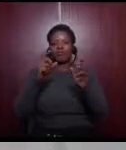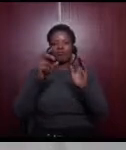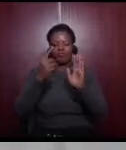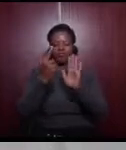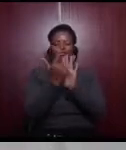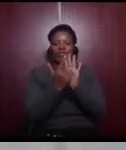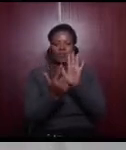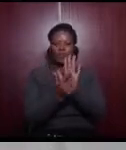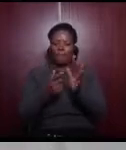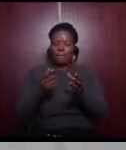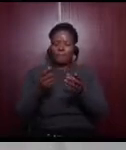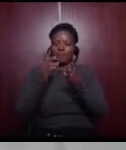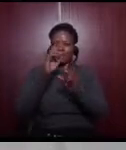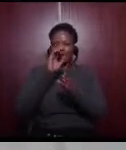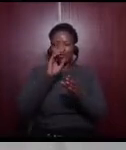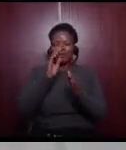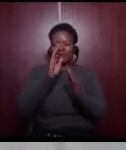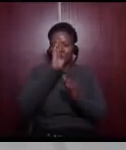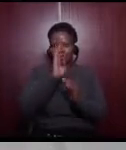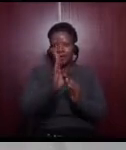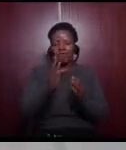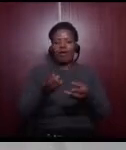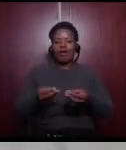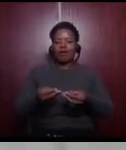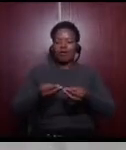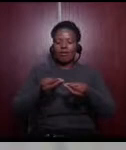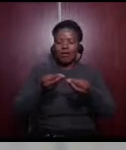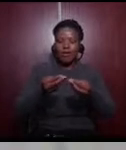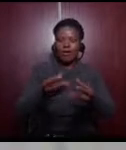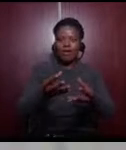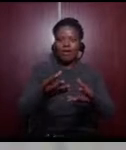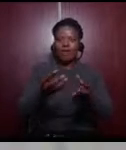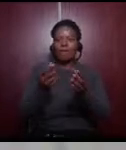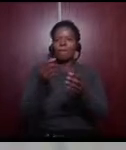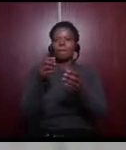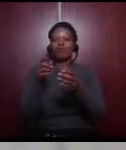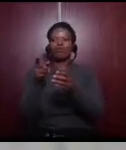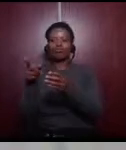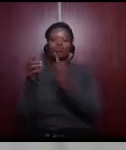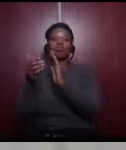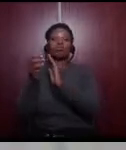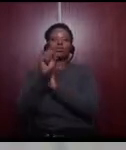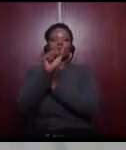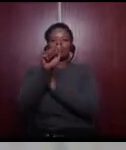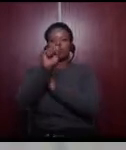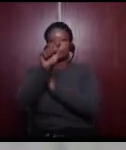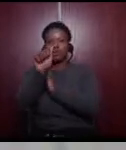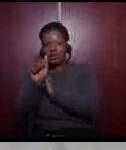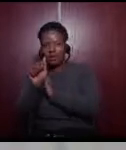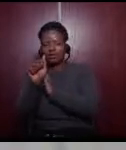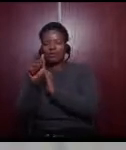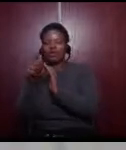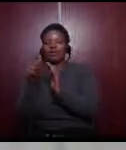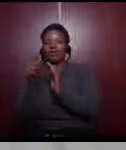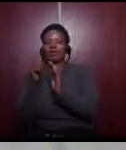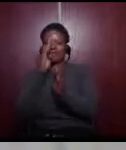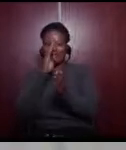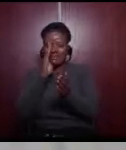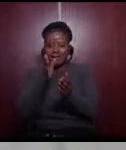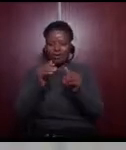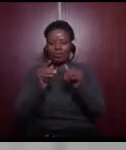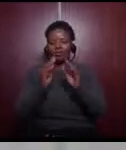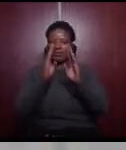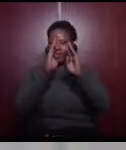of providing disaster relief by SASSA to people who are affected. So this act that we are amending, it talks